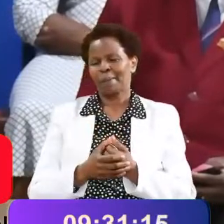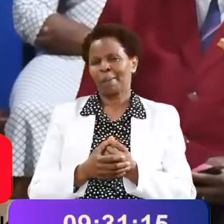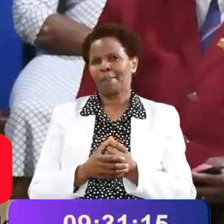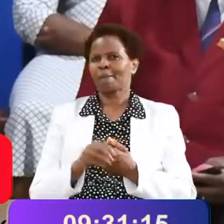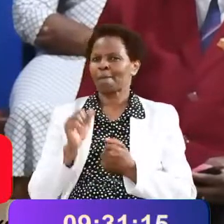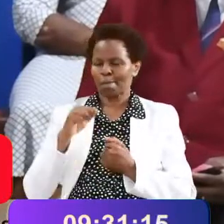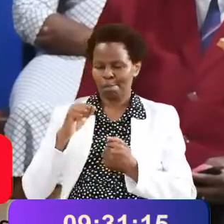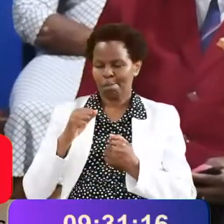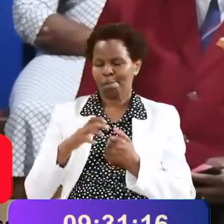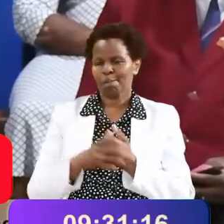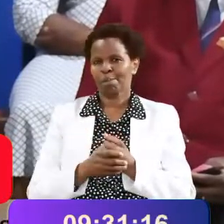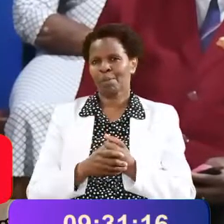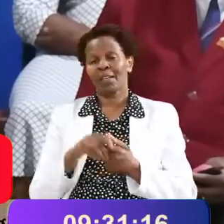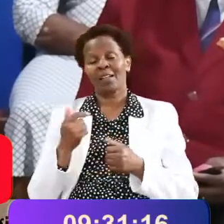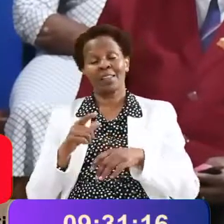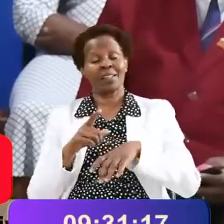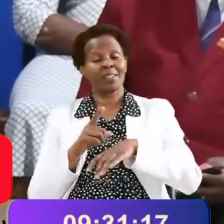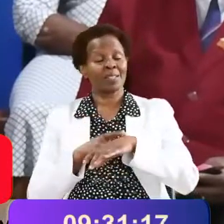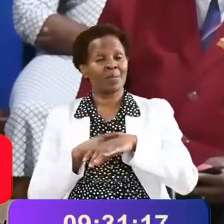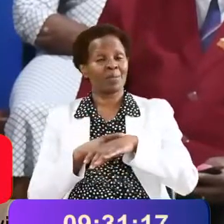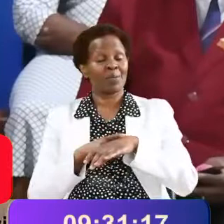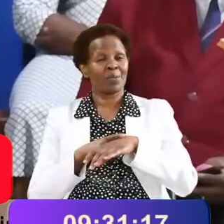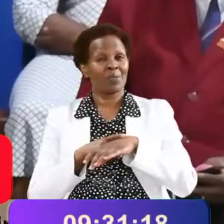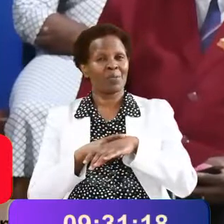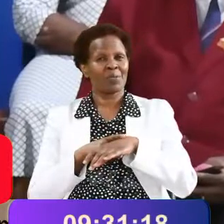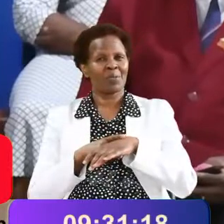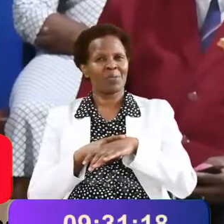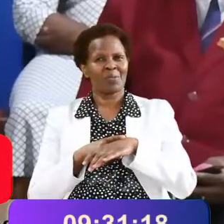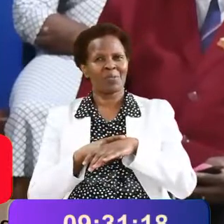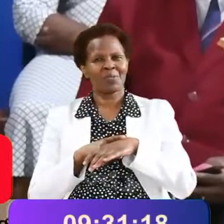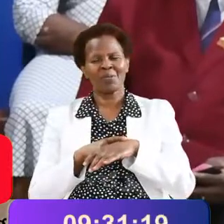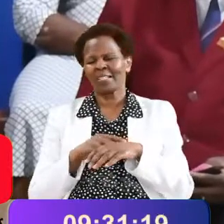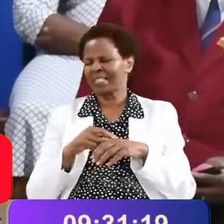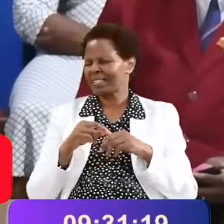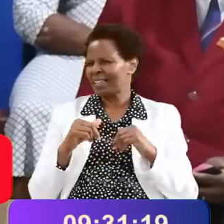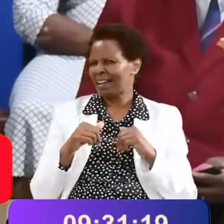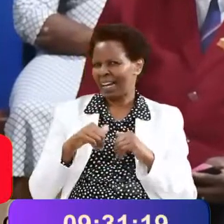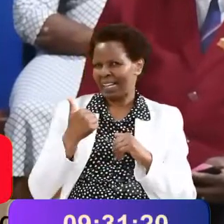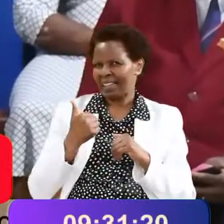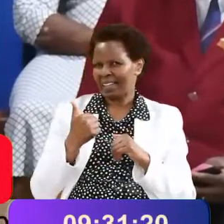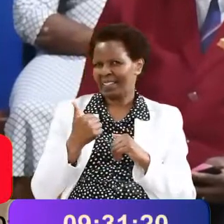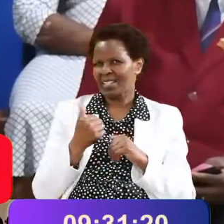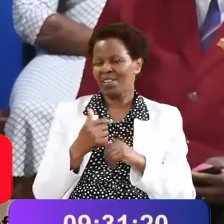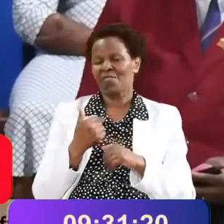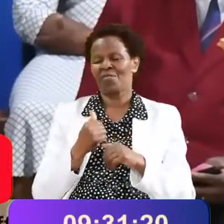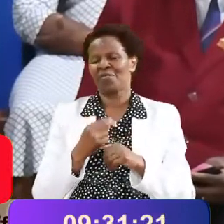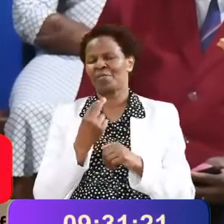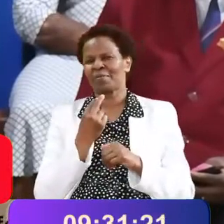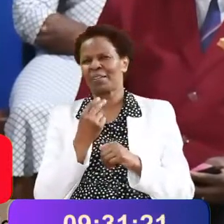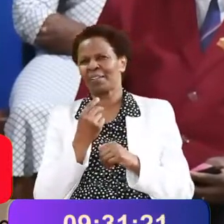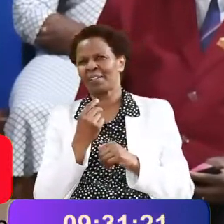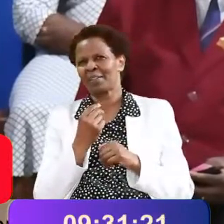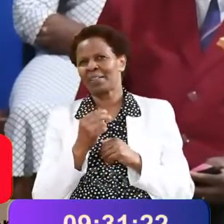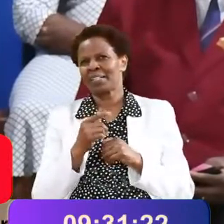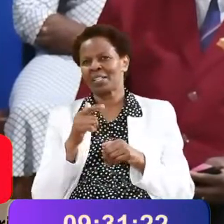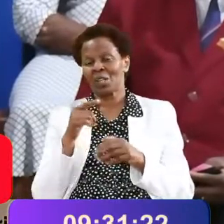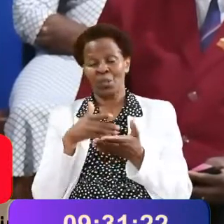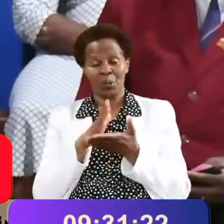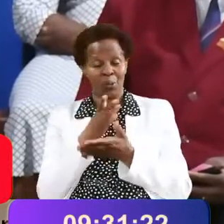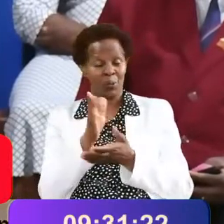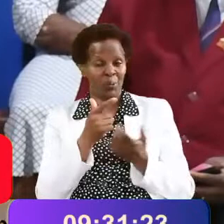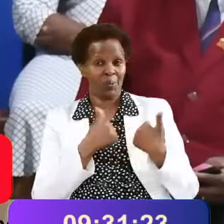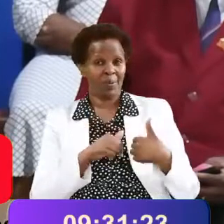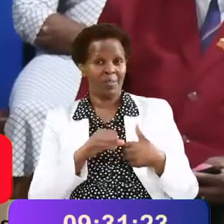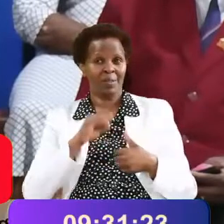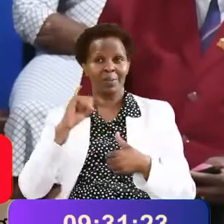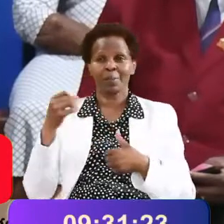Yes. Sometimes we become envious of people, and we allow jealousy to rule in our hearts. In James chapter